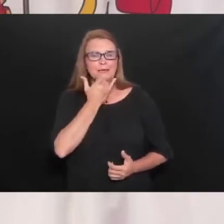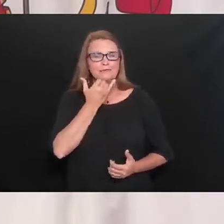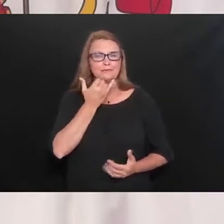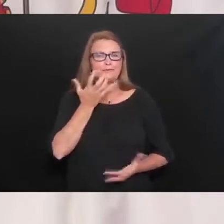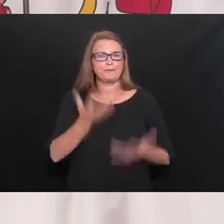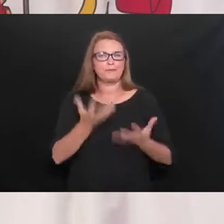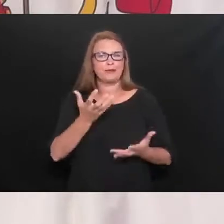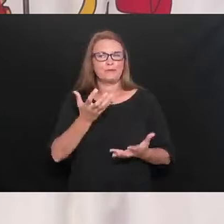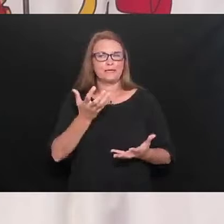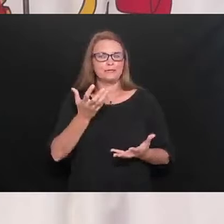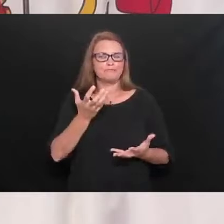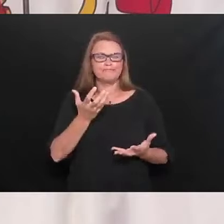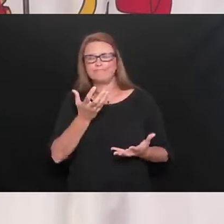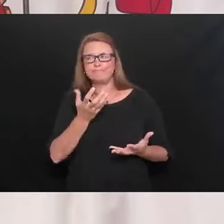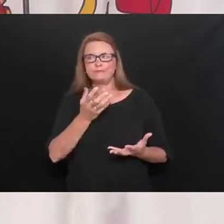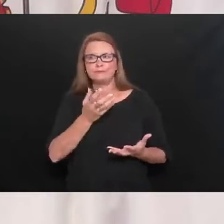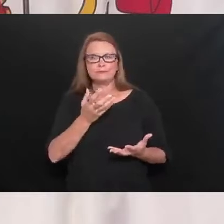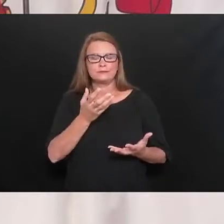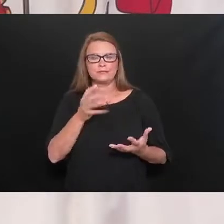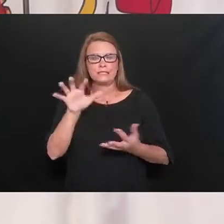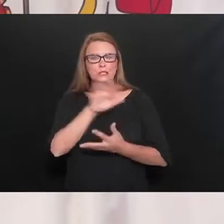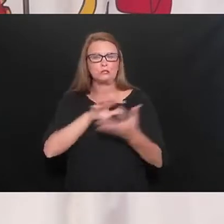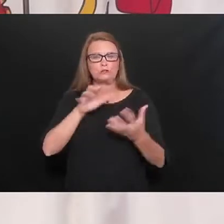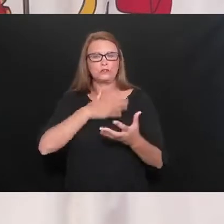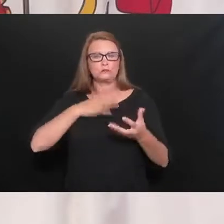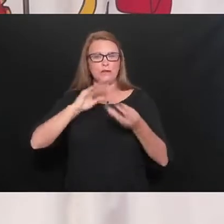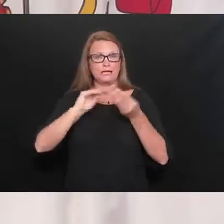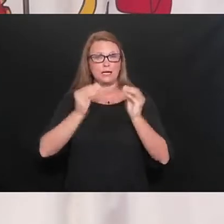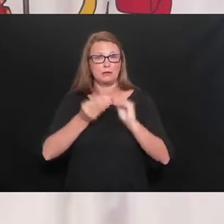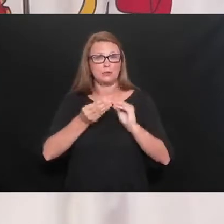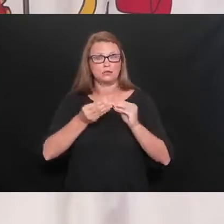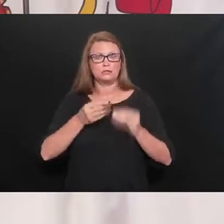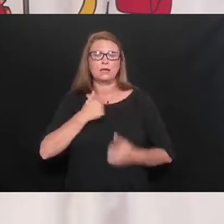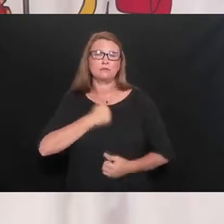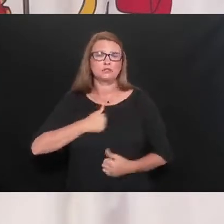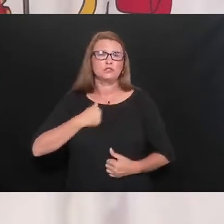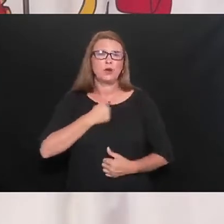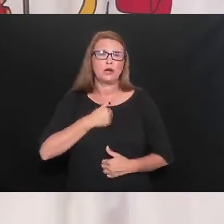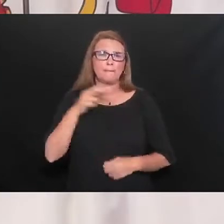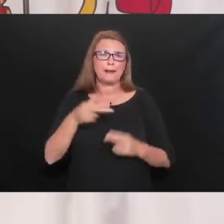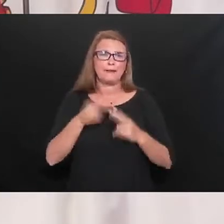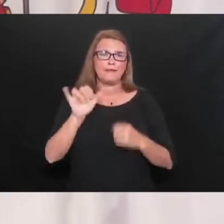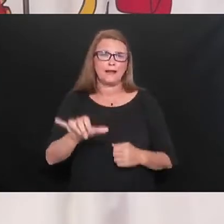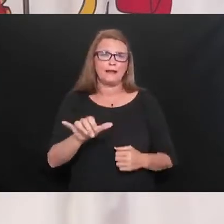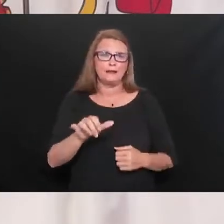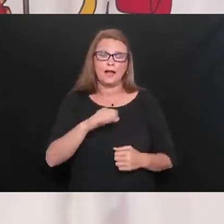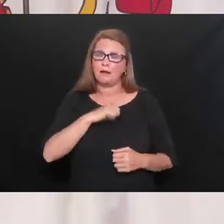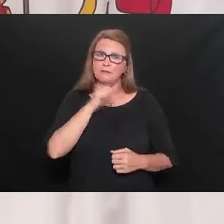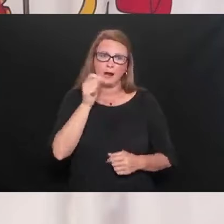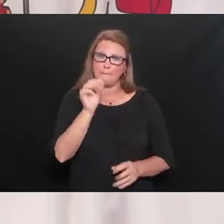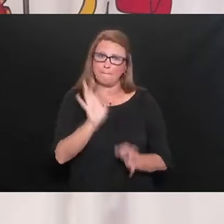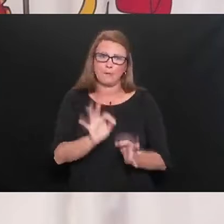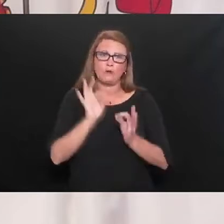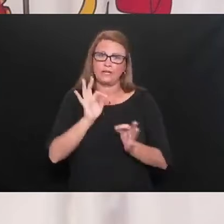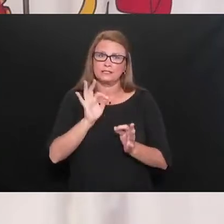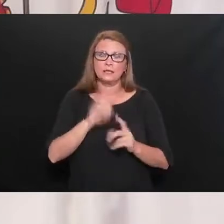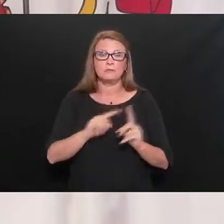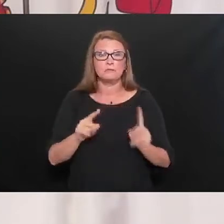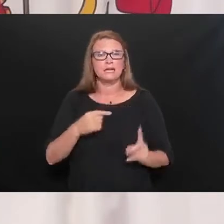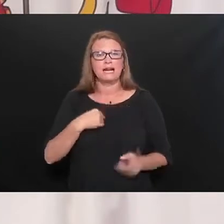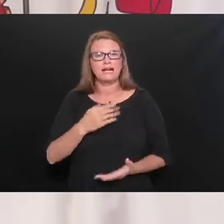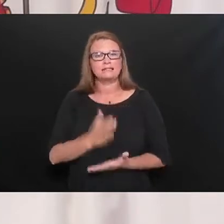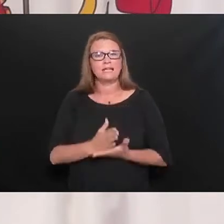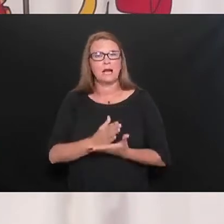say something, misspeak a number and everything, please forgive me because I'm anything but perfect. But I